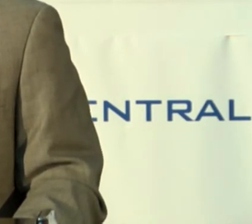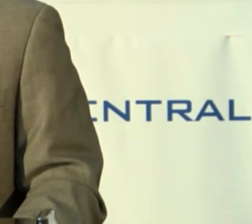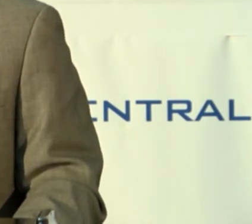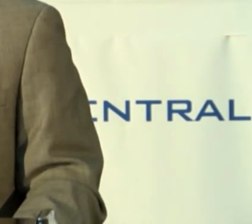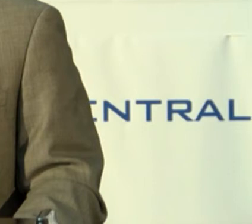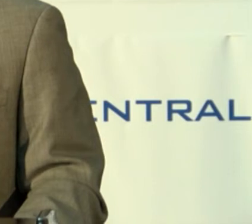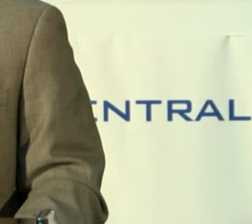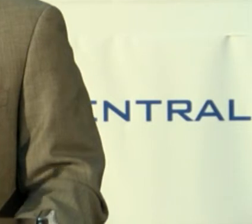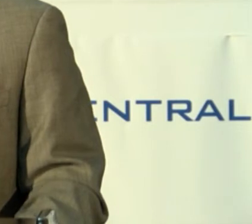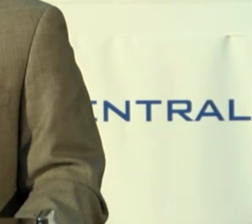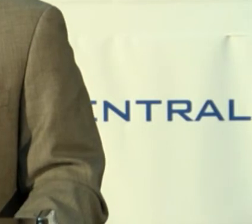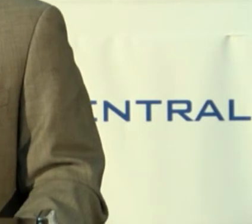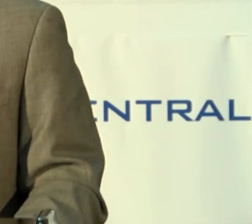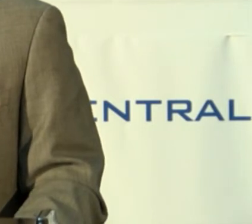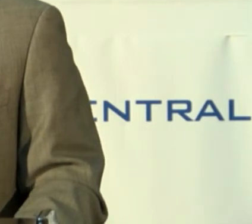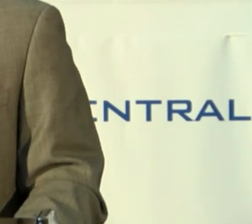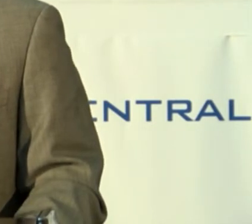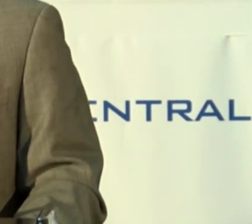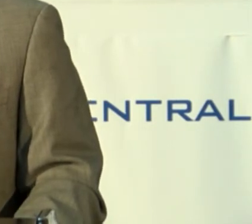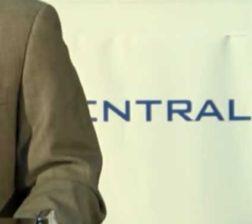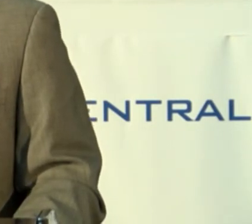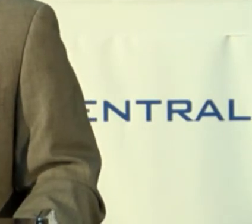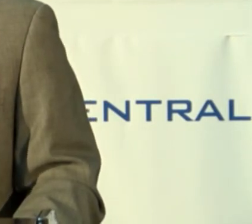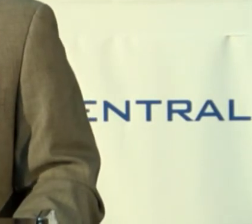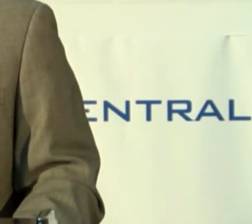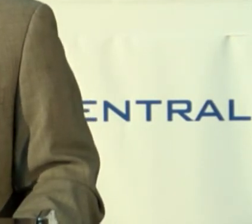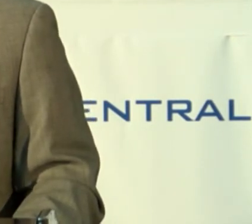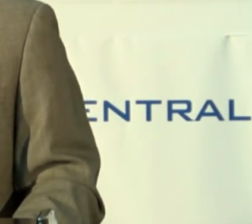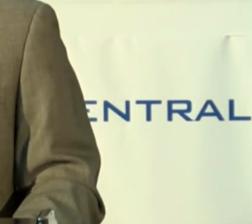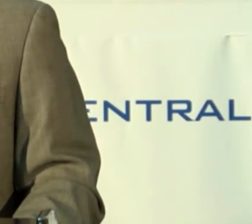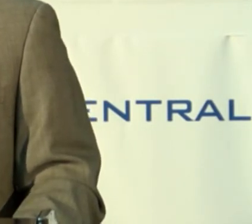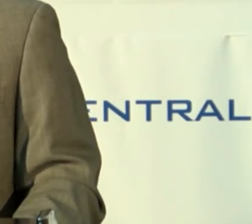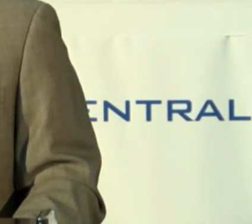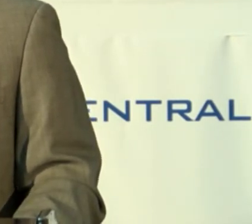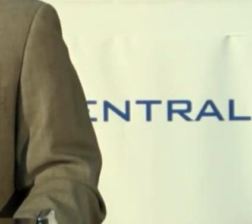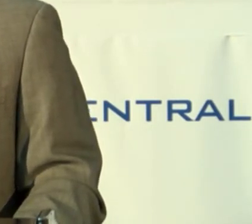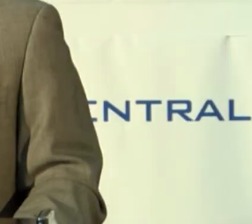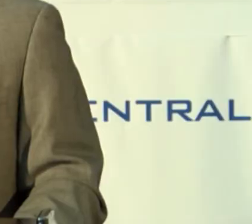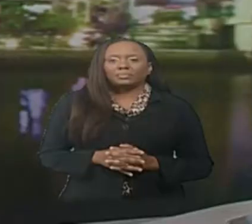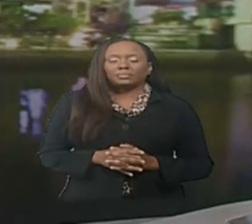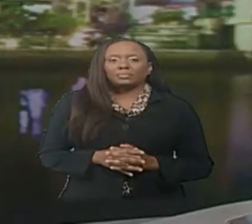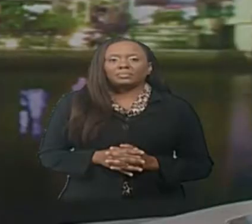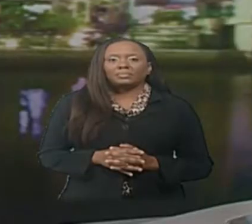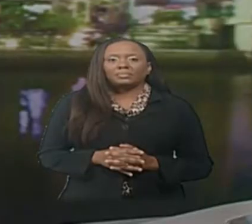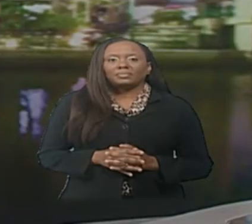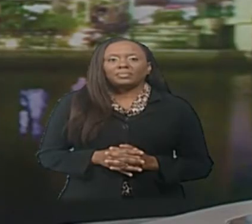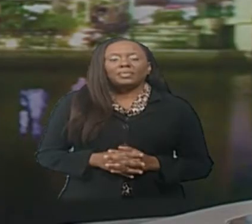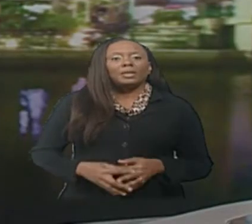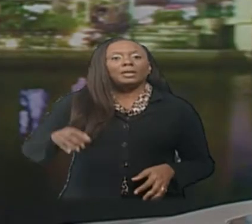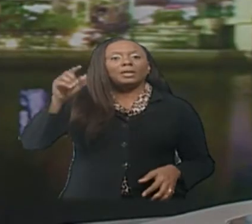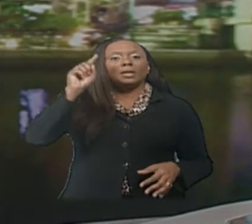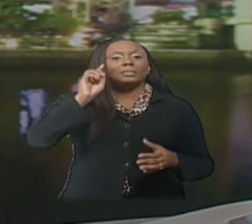fiscal discipline. That really has always been what underpins the exchange rate. Mr.